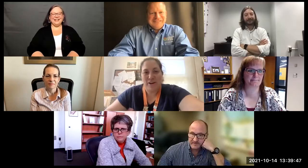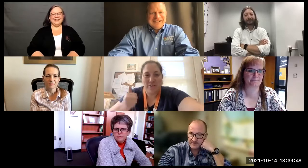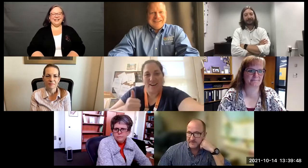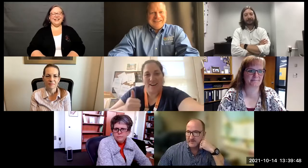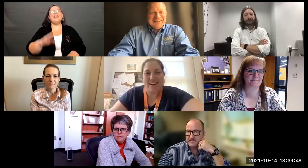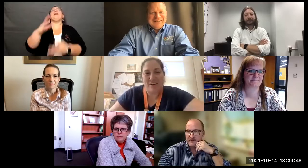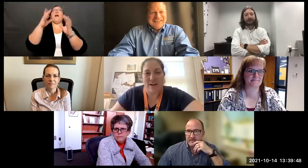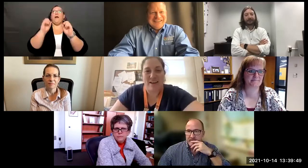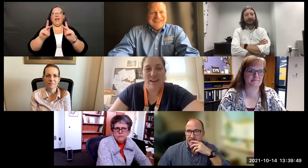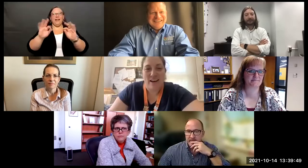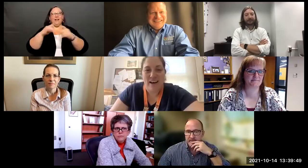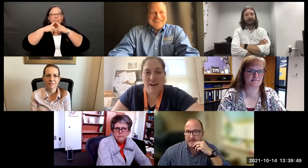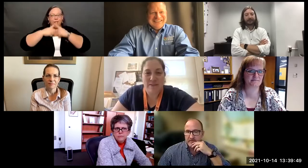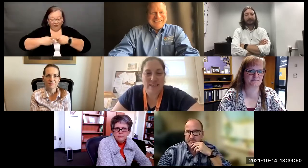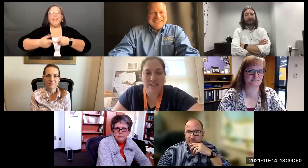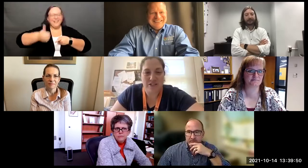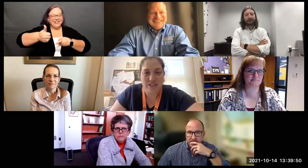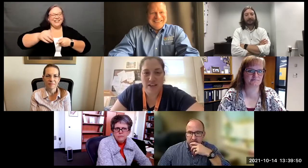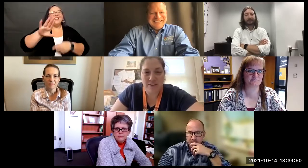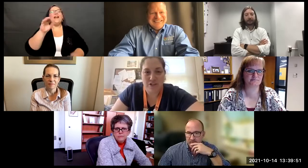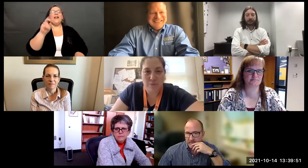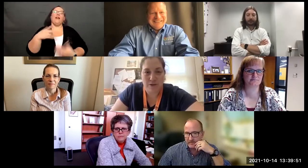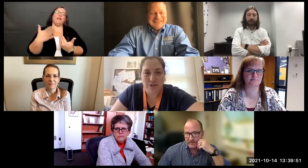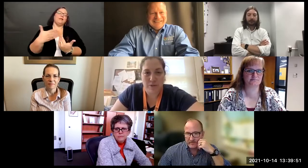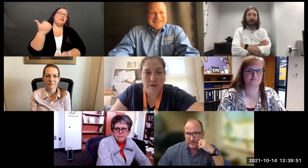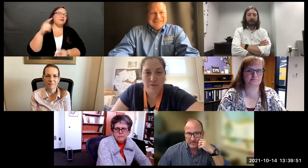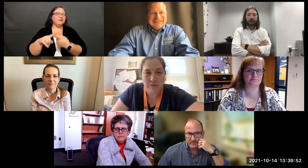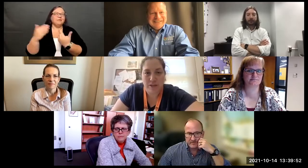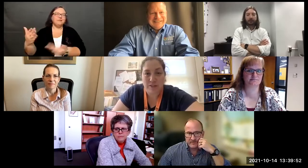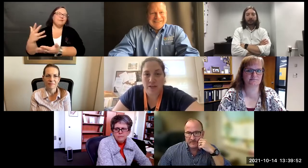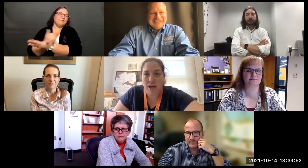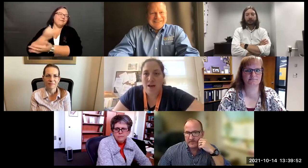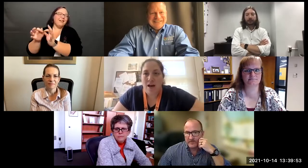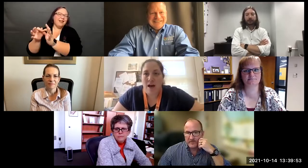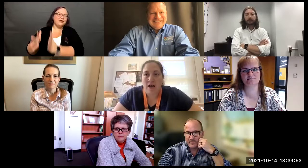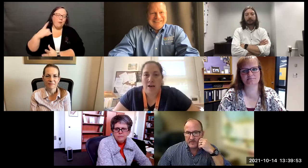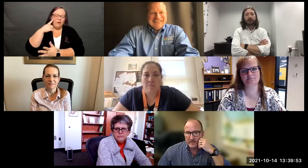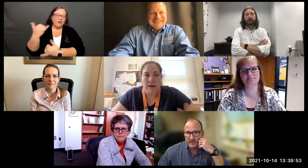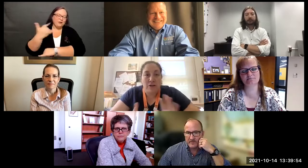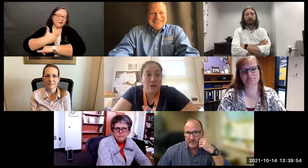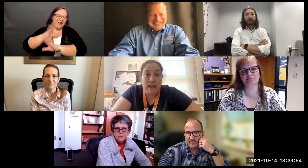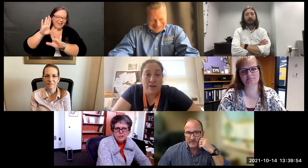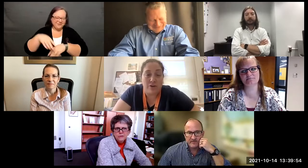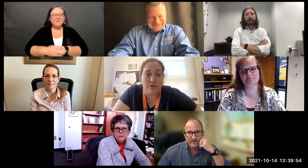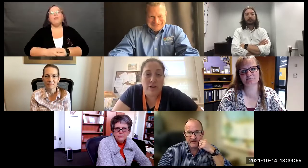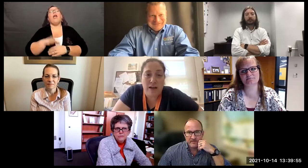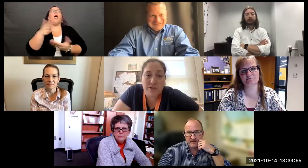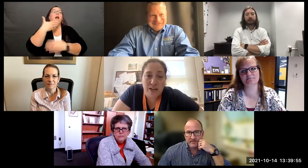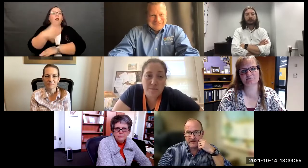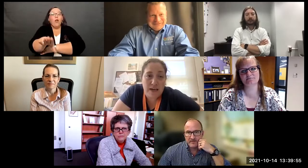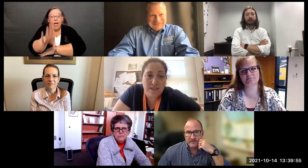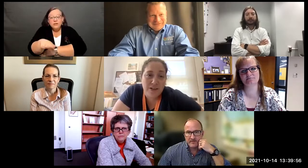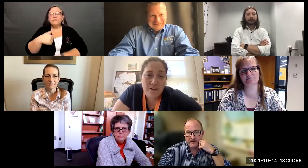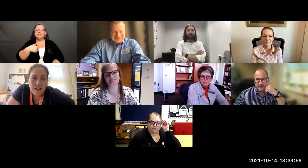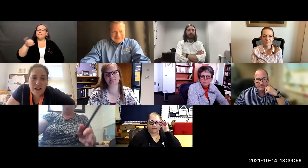There we go. All right, now I'm on. It's easier just to have the interpreter interpret for me today. Good afternoon. I'm